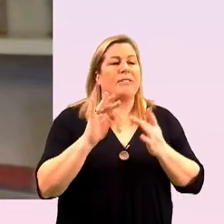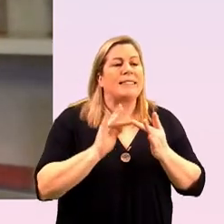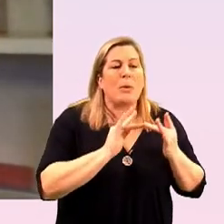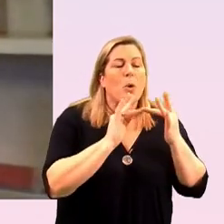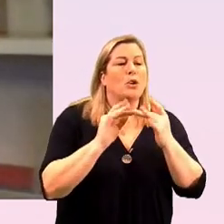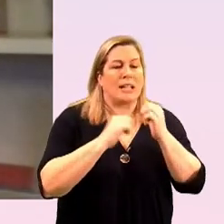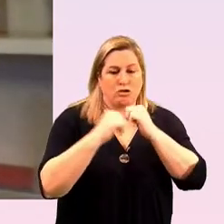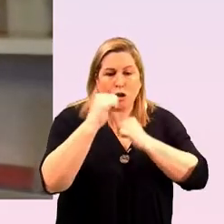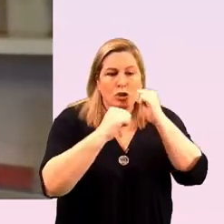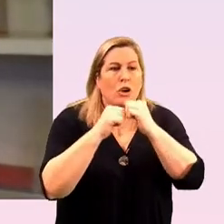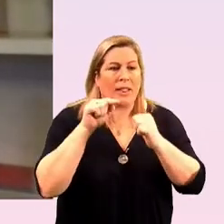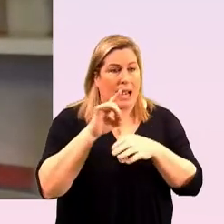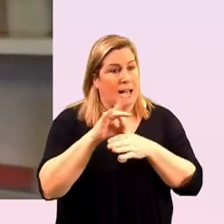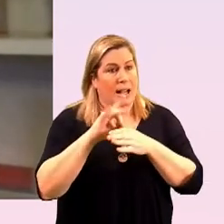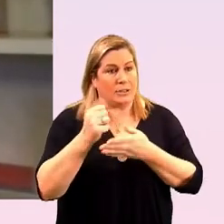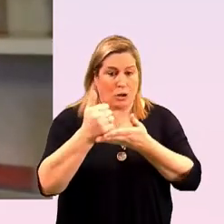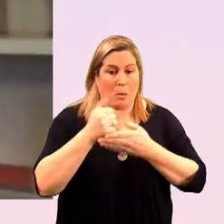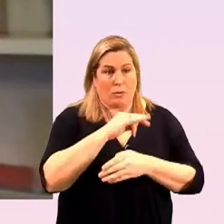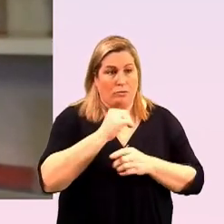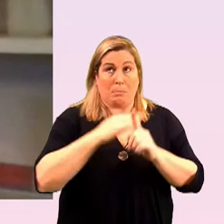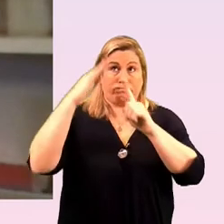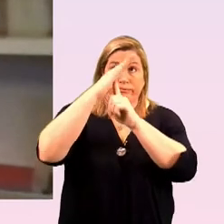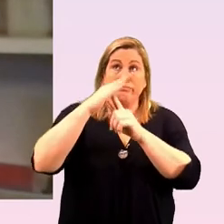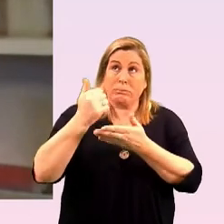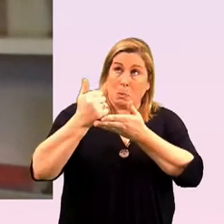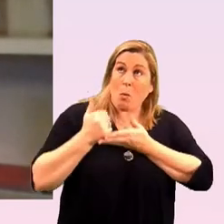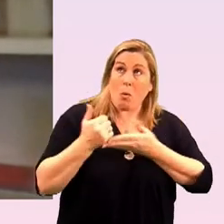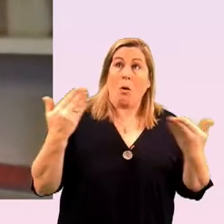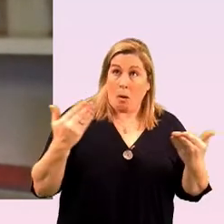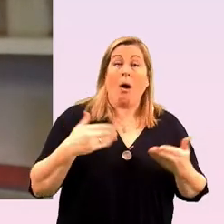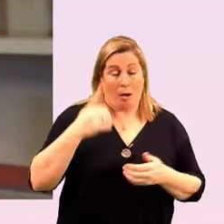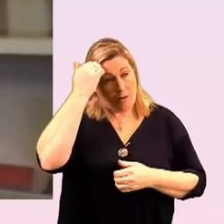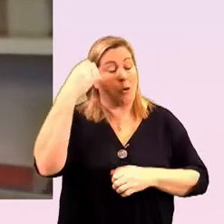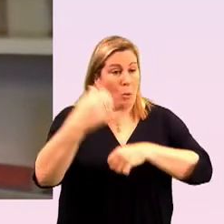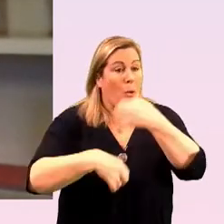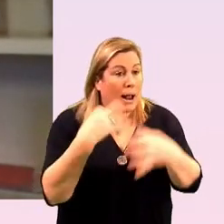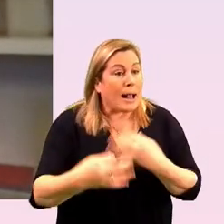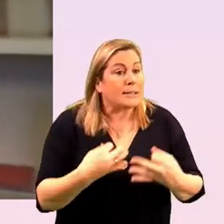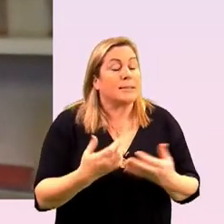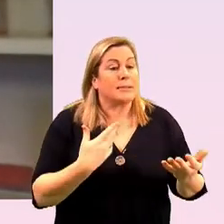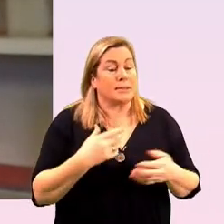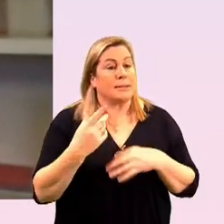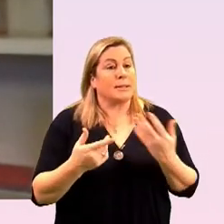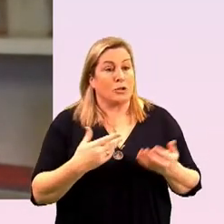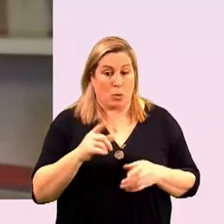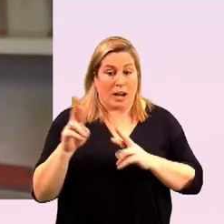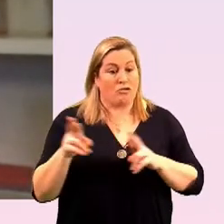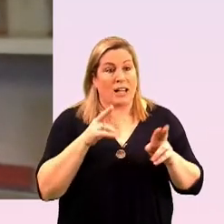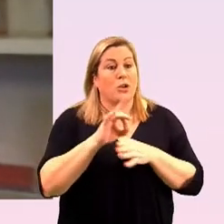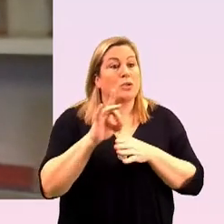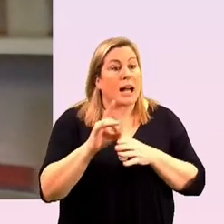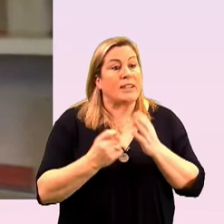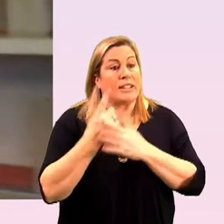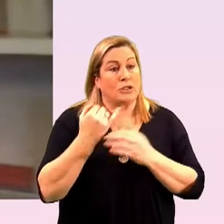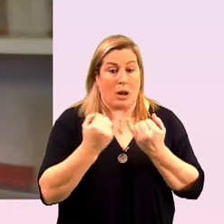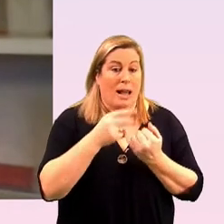hopefully that support from the top down that allows a forum to actually raise issues, such as the examples I think you've given,